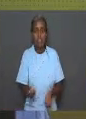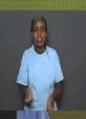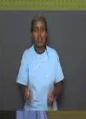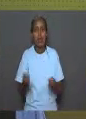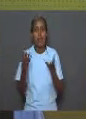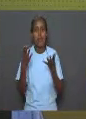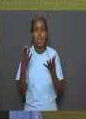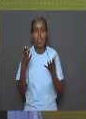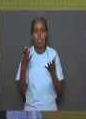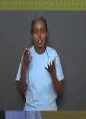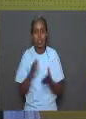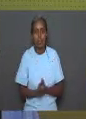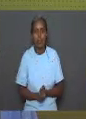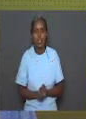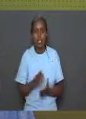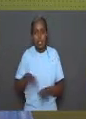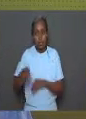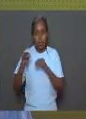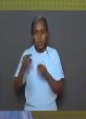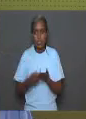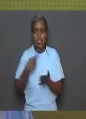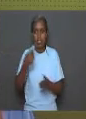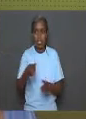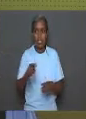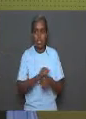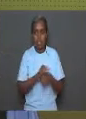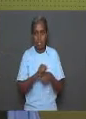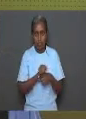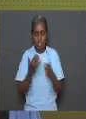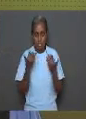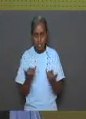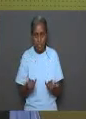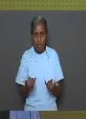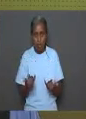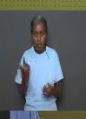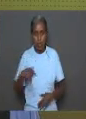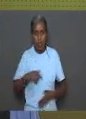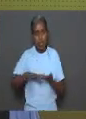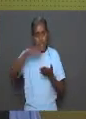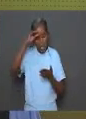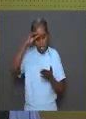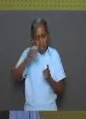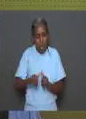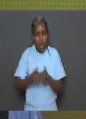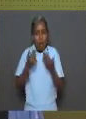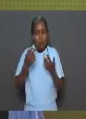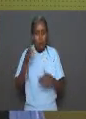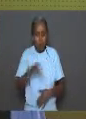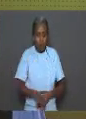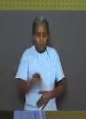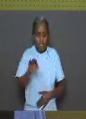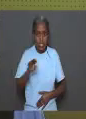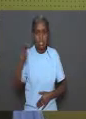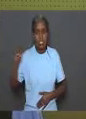Students, it is time for our next activity. Now that you have learned how to find the mean,